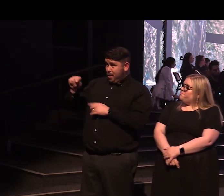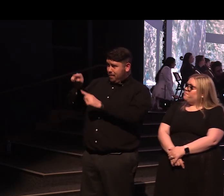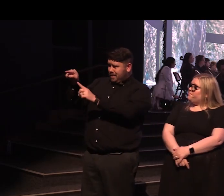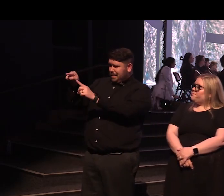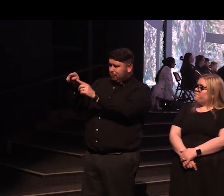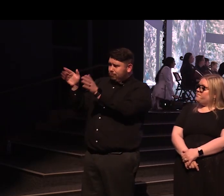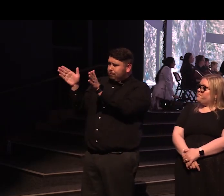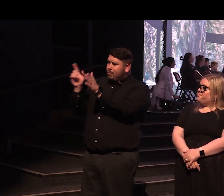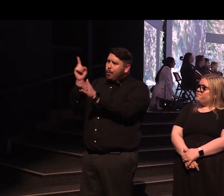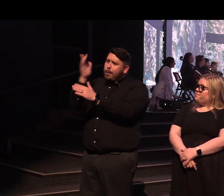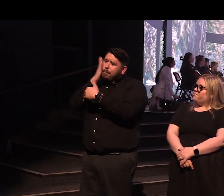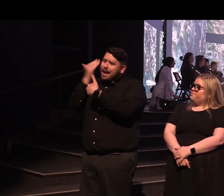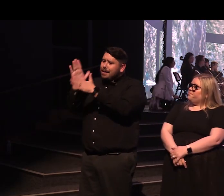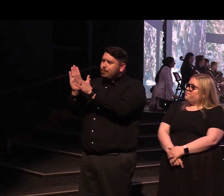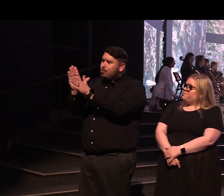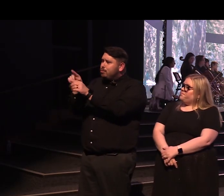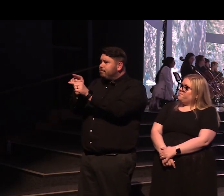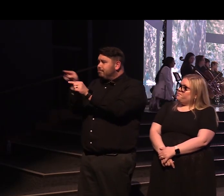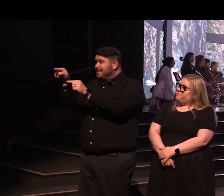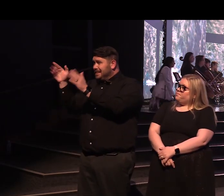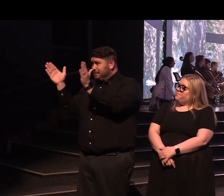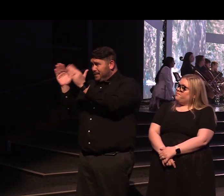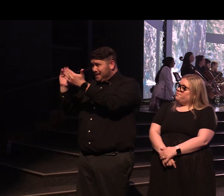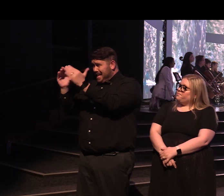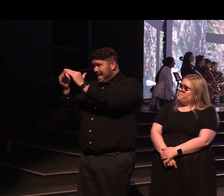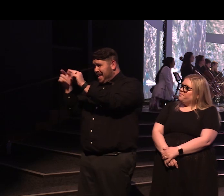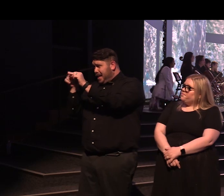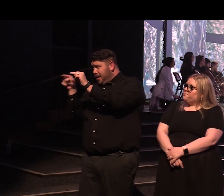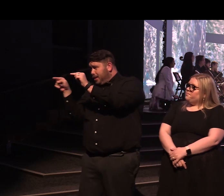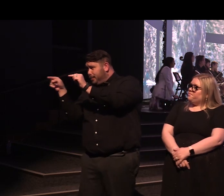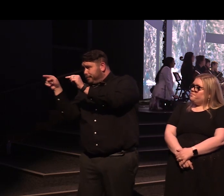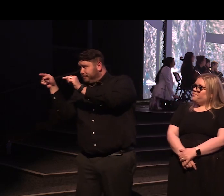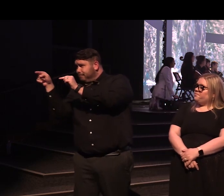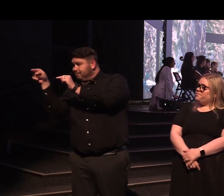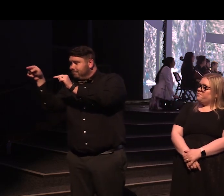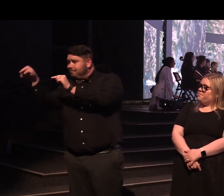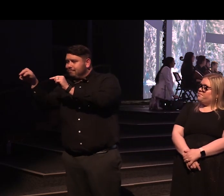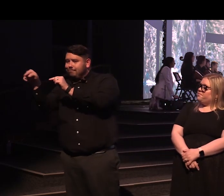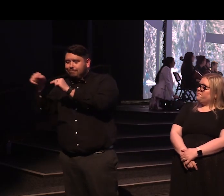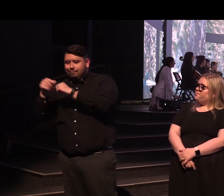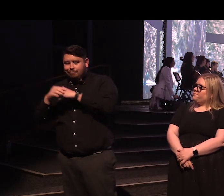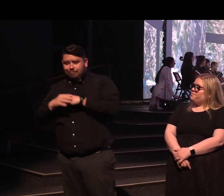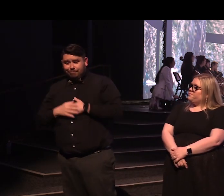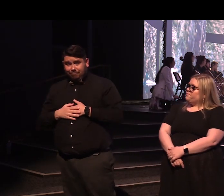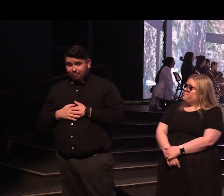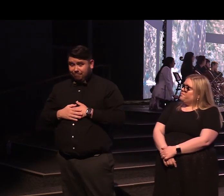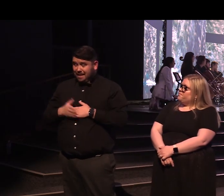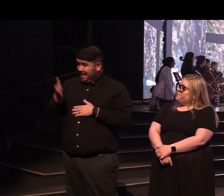In a one-bedroom apartment on the humble side of town,